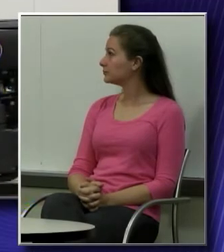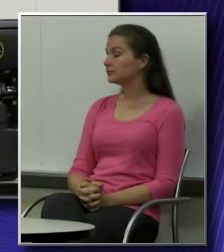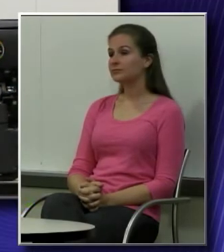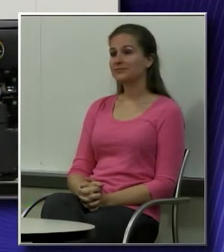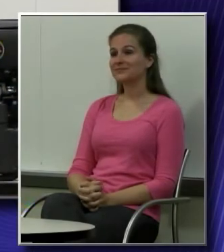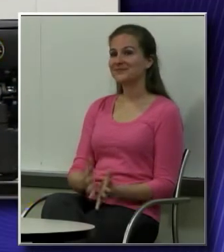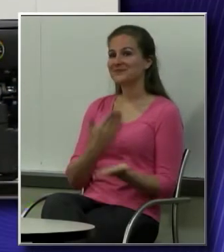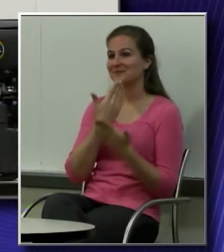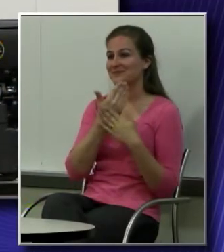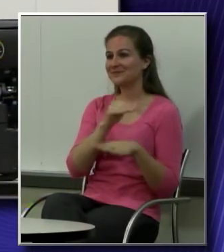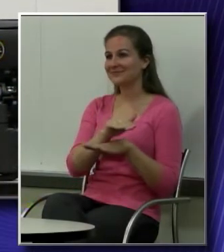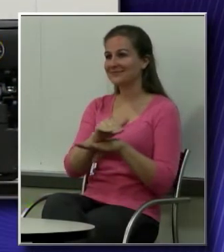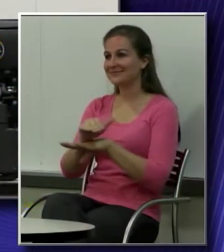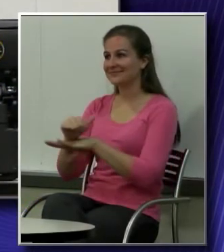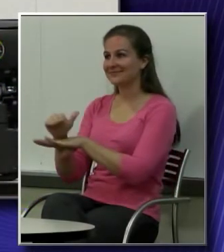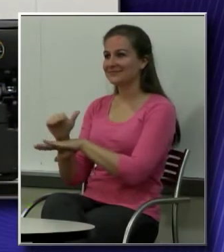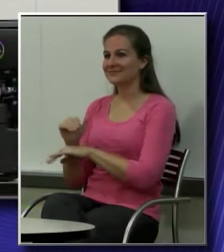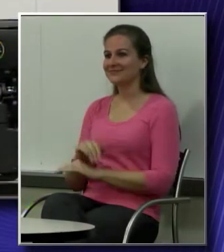Well, good evening.